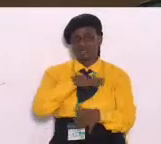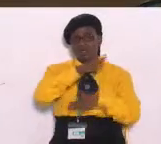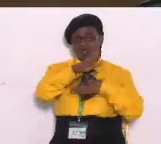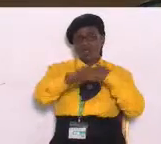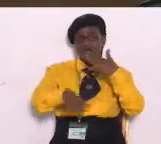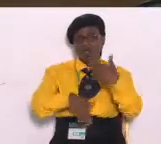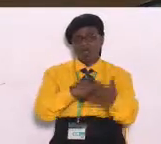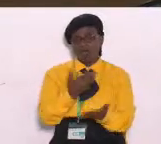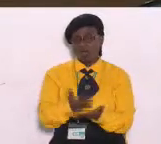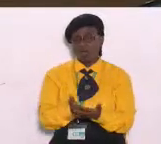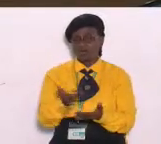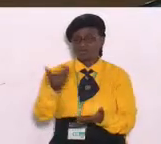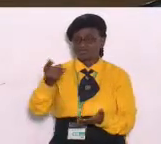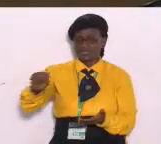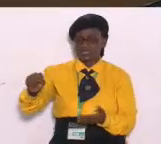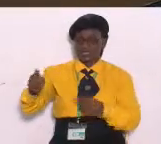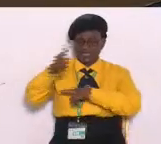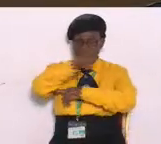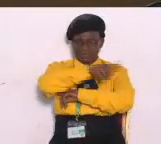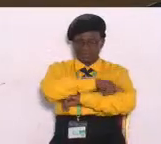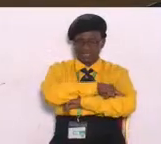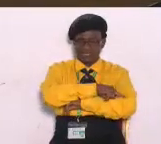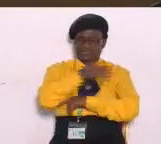all the days of my life.